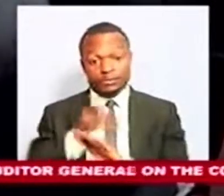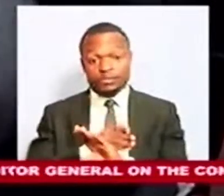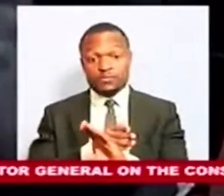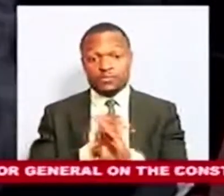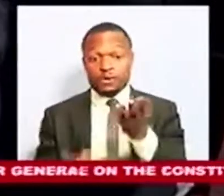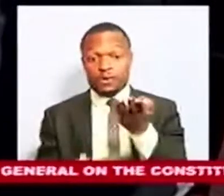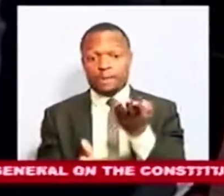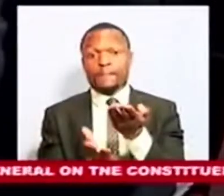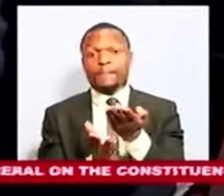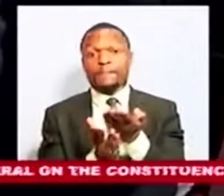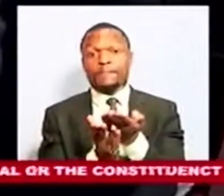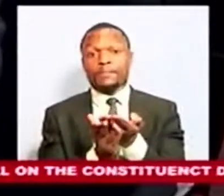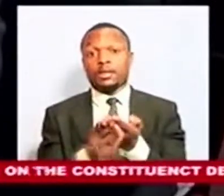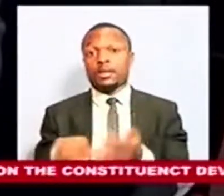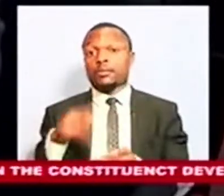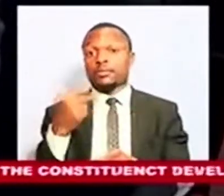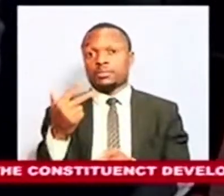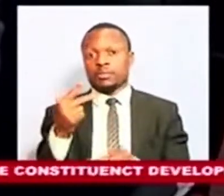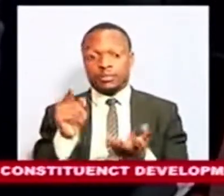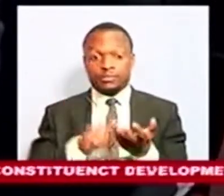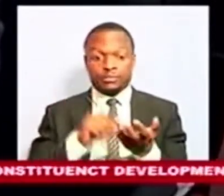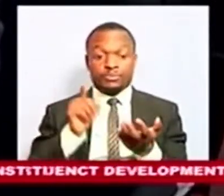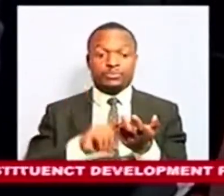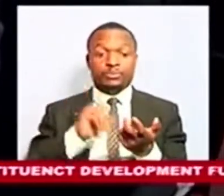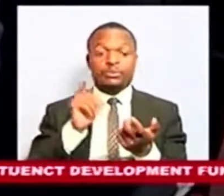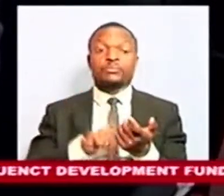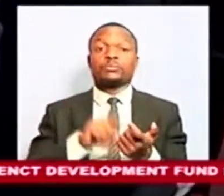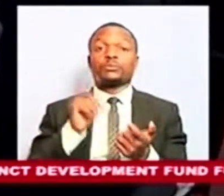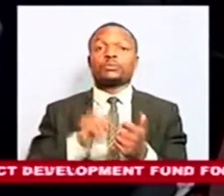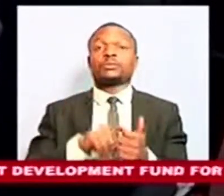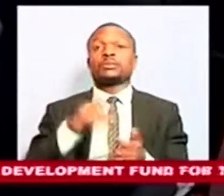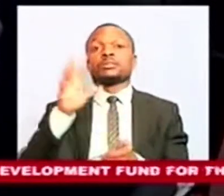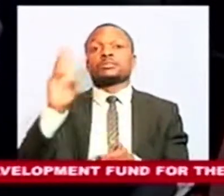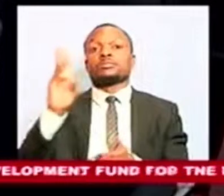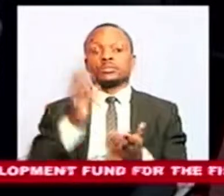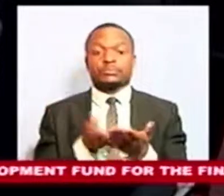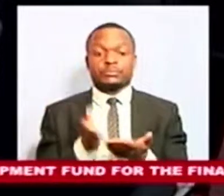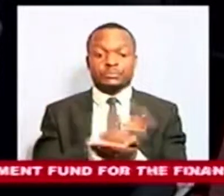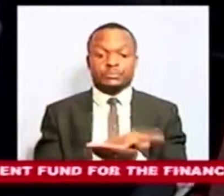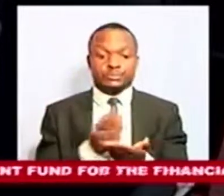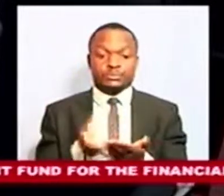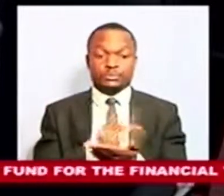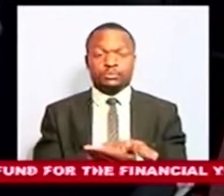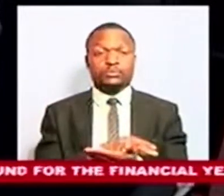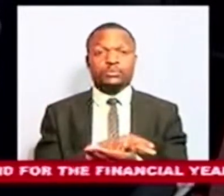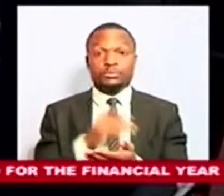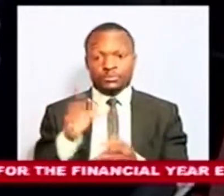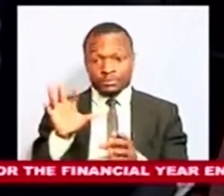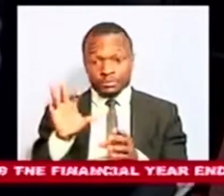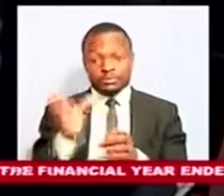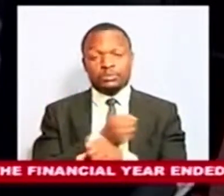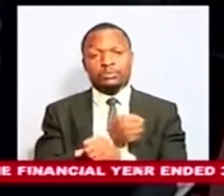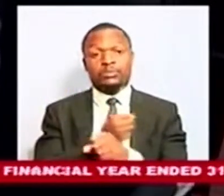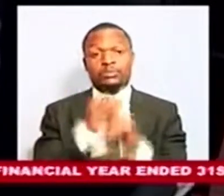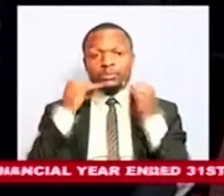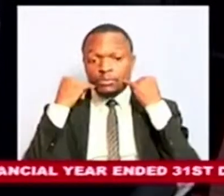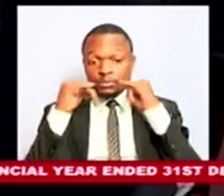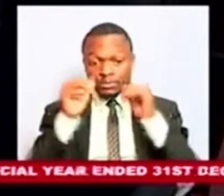Appendix 3, you count 6 pages. This is where I could get some scant information concerning